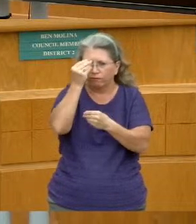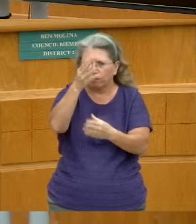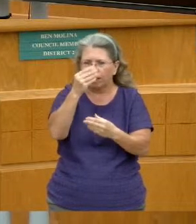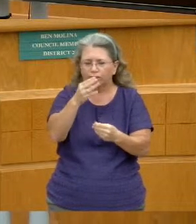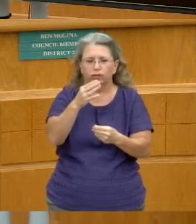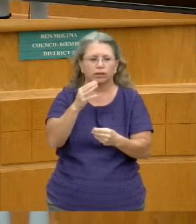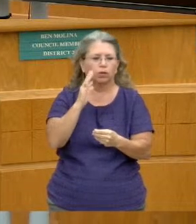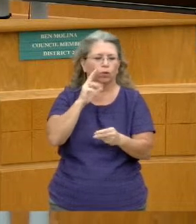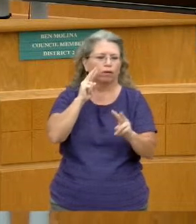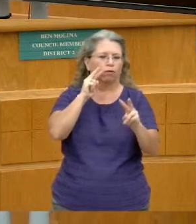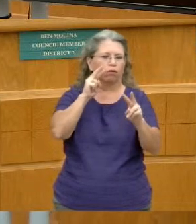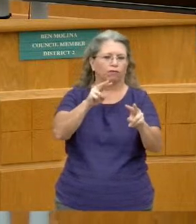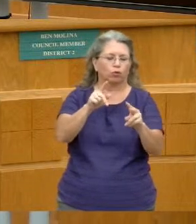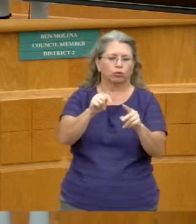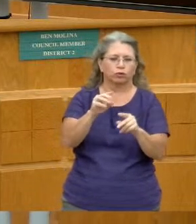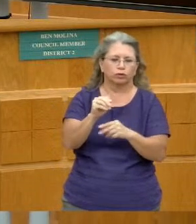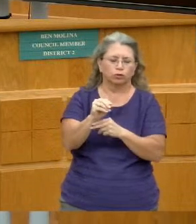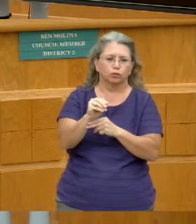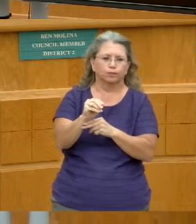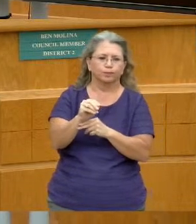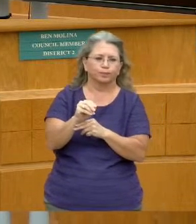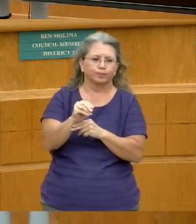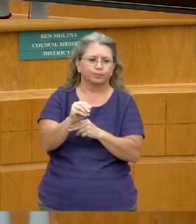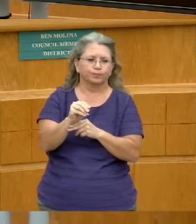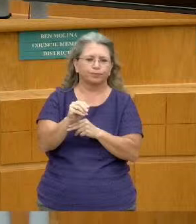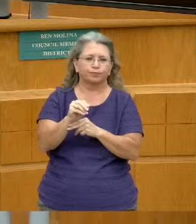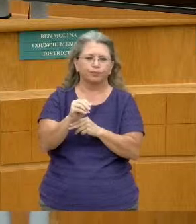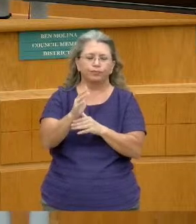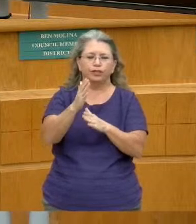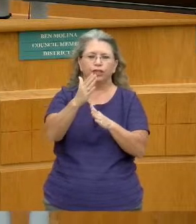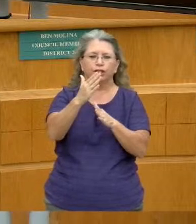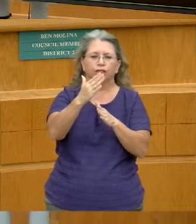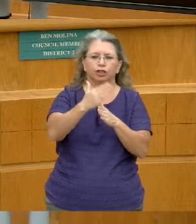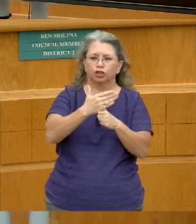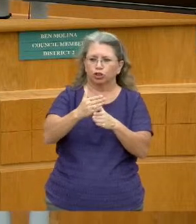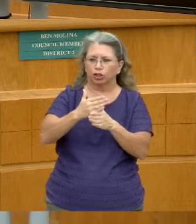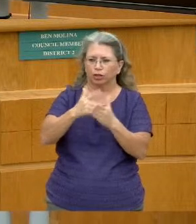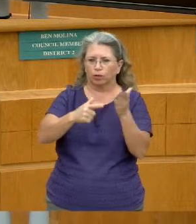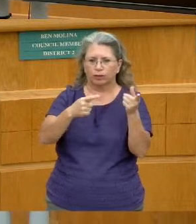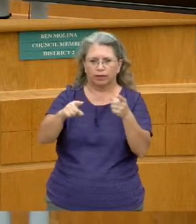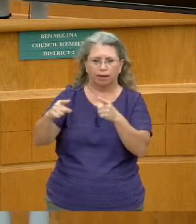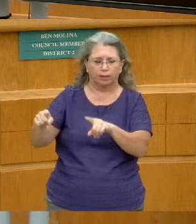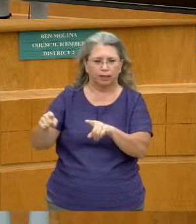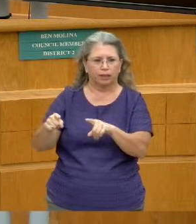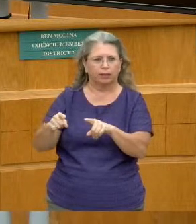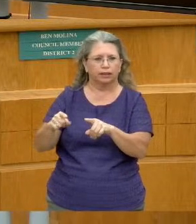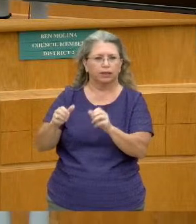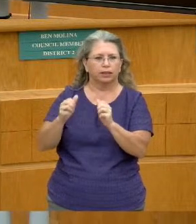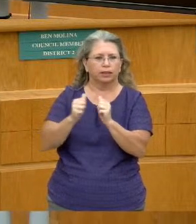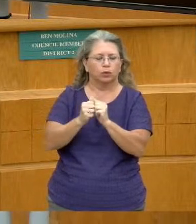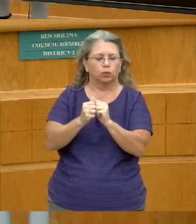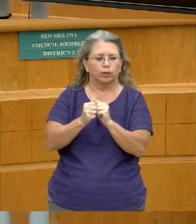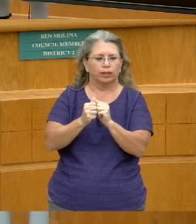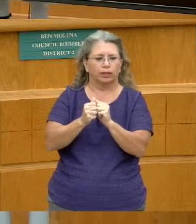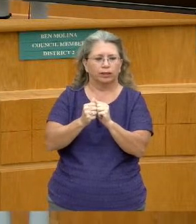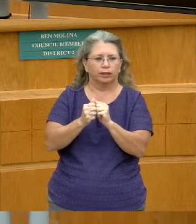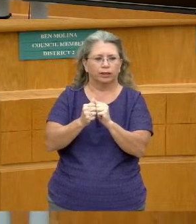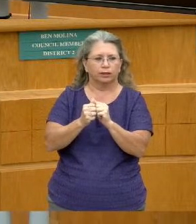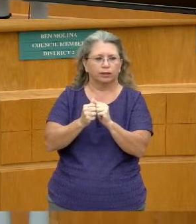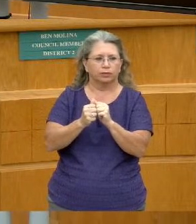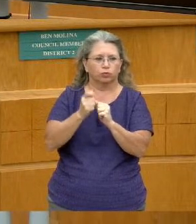the continuation of sharing what's happening with the latest